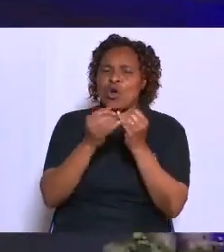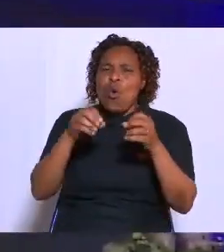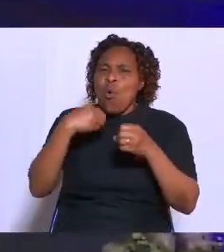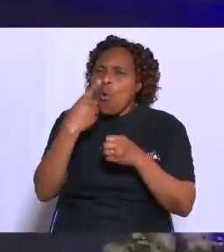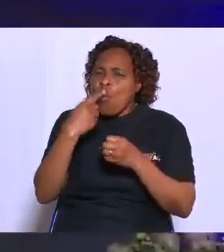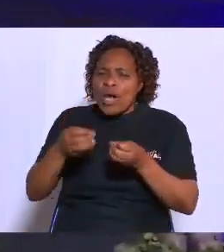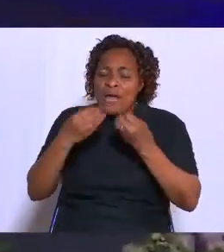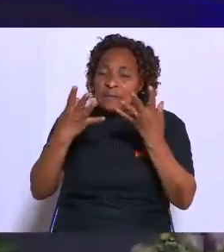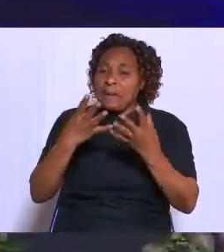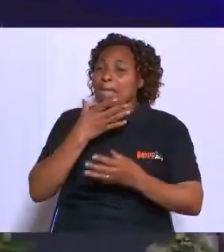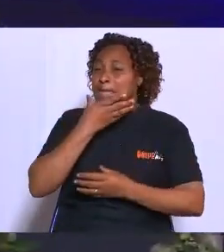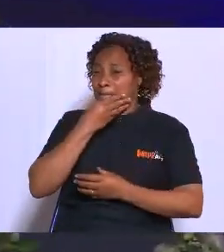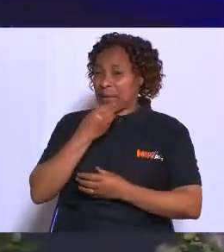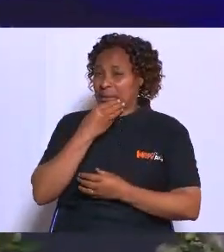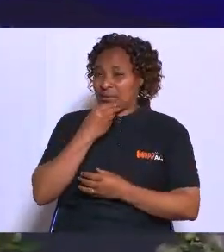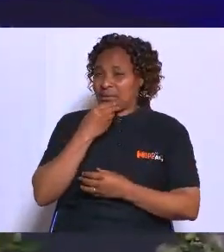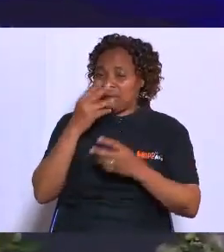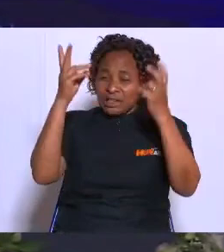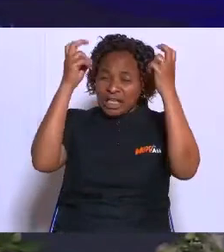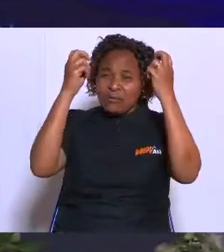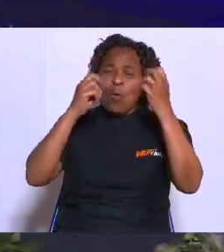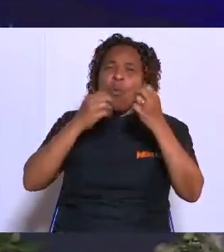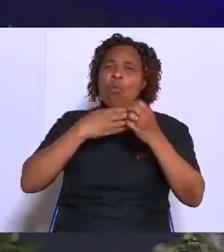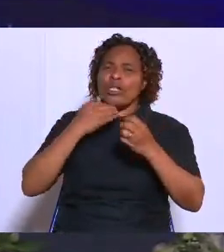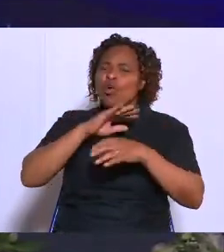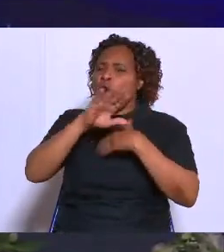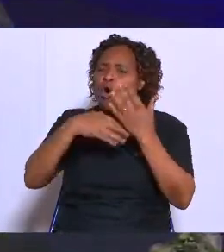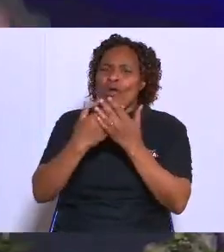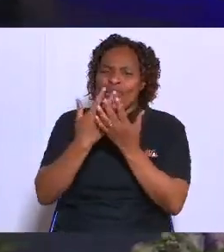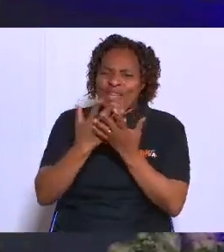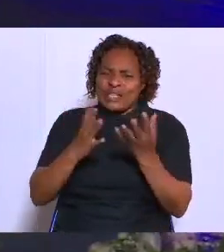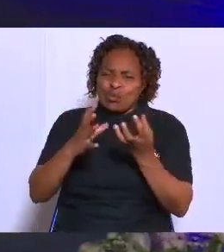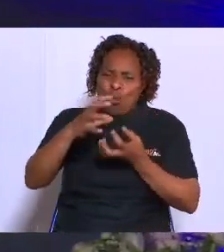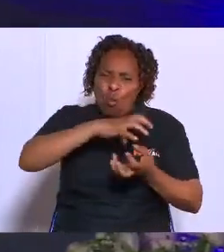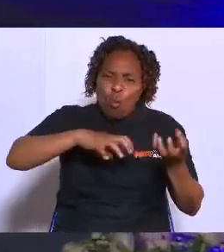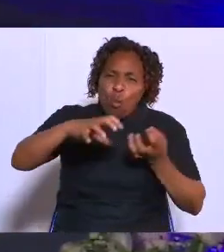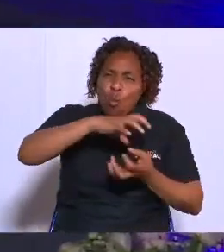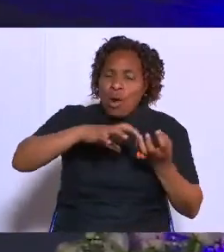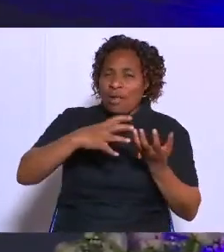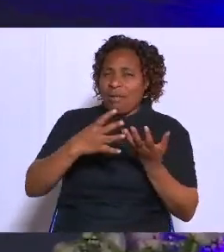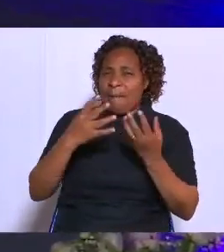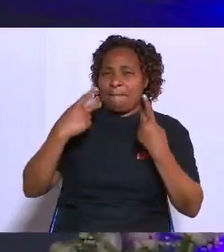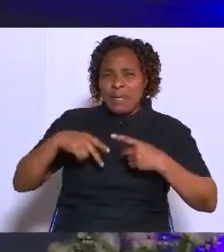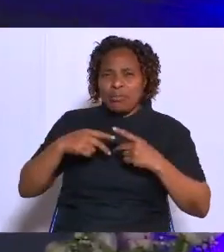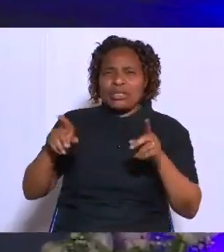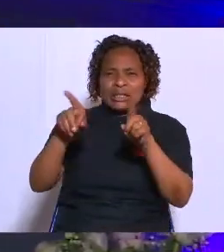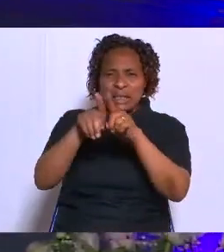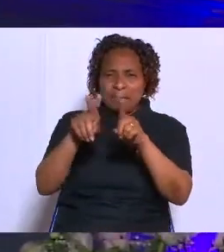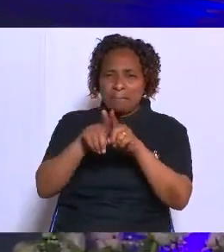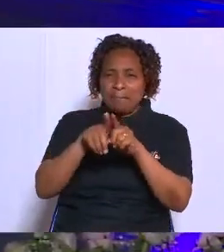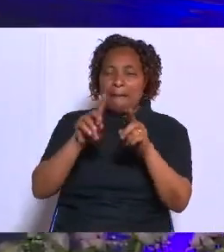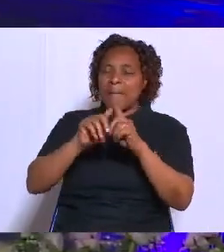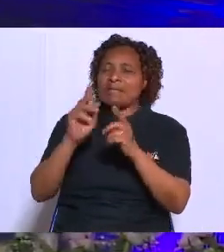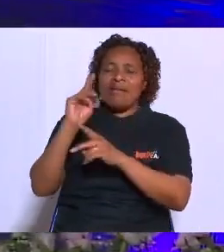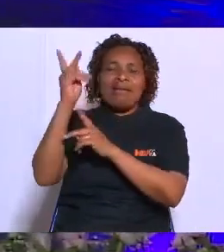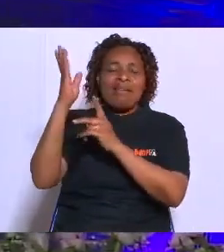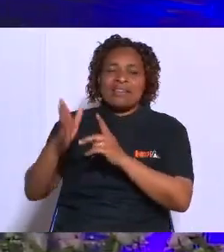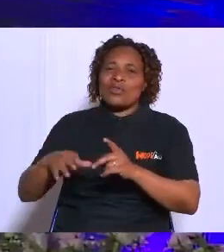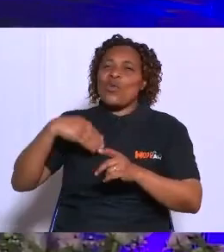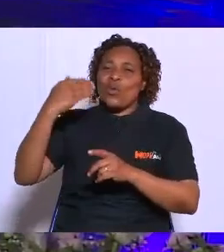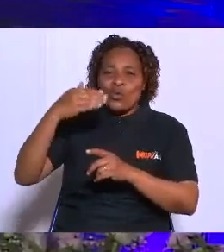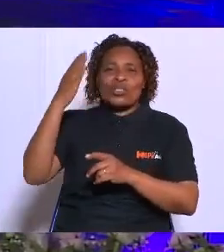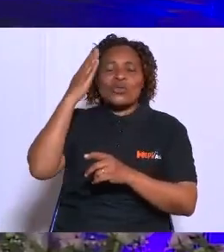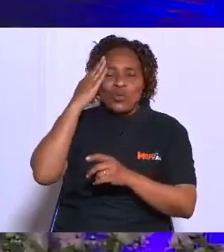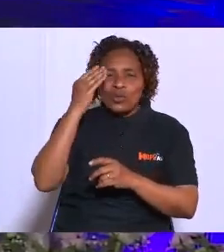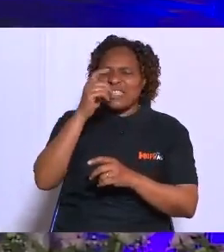gives man see the devil wants to get all things confused and he tries to confuse people but Kenyans always knew